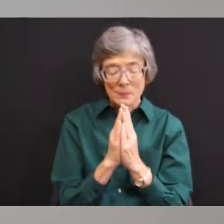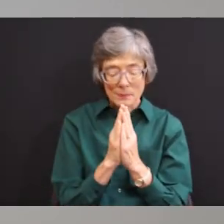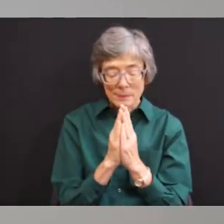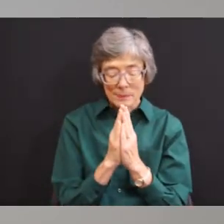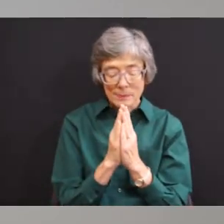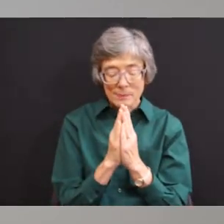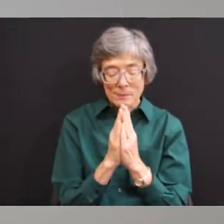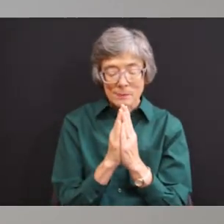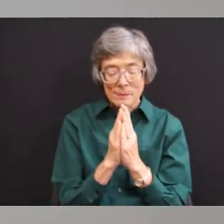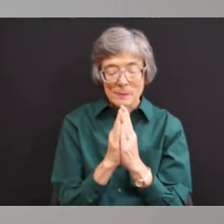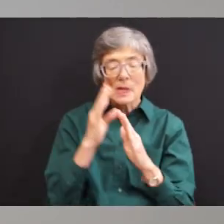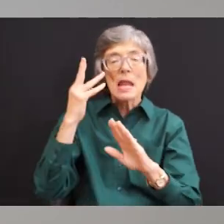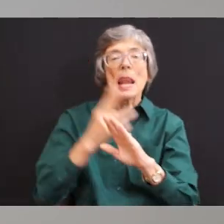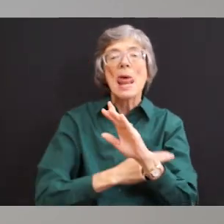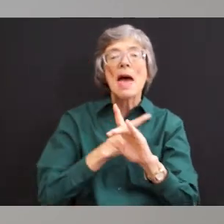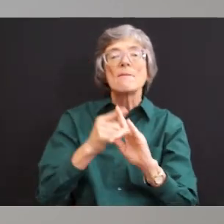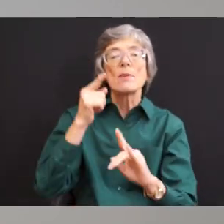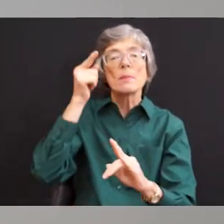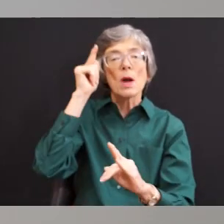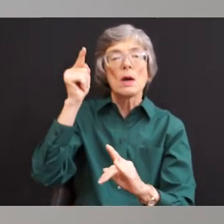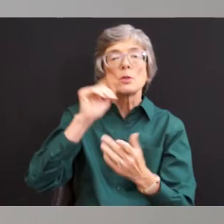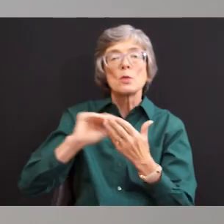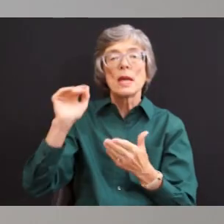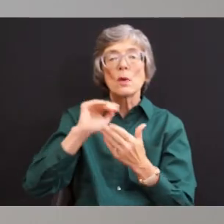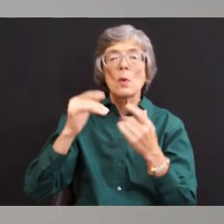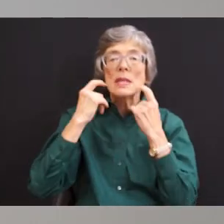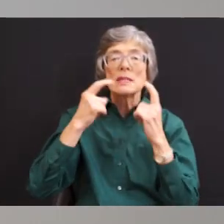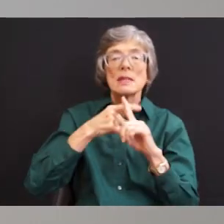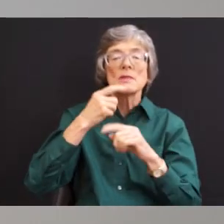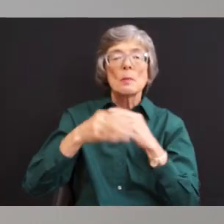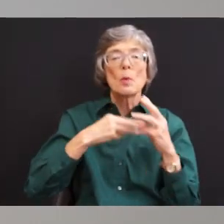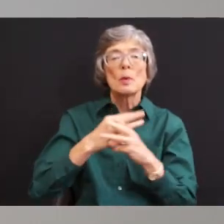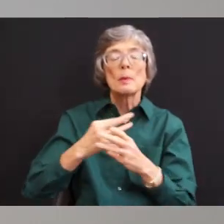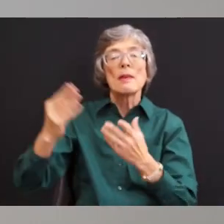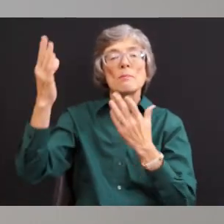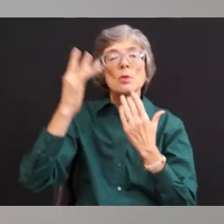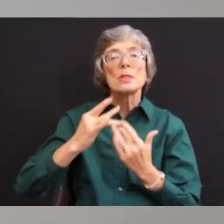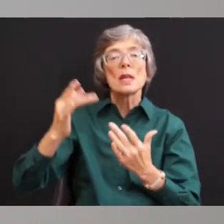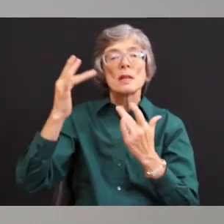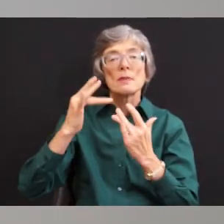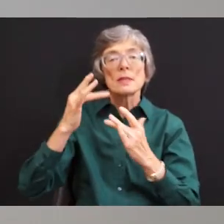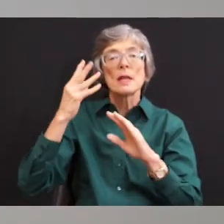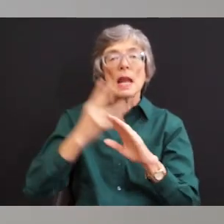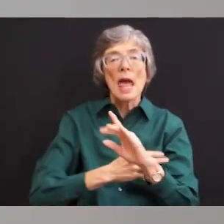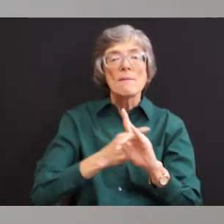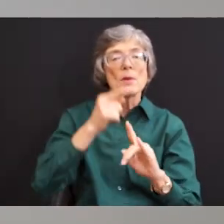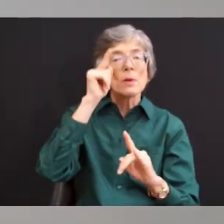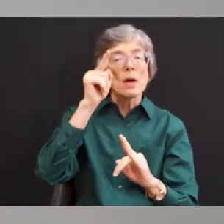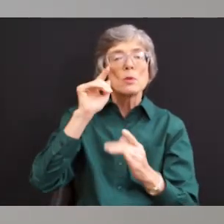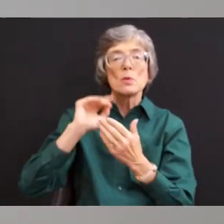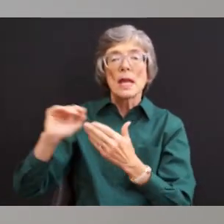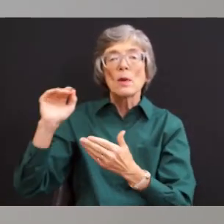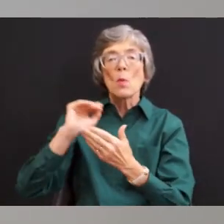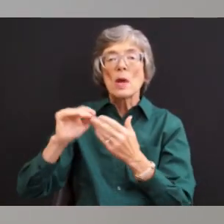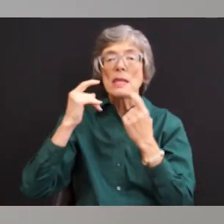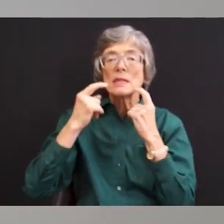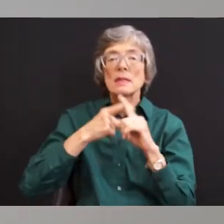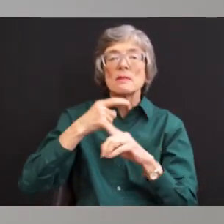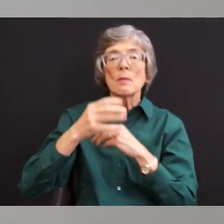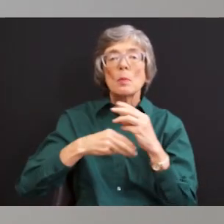with your spirit. Lamb of God, you take away the sins of the world. Have mercy on us. Lamb of God,